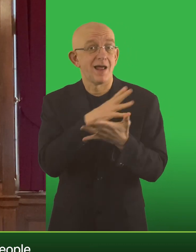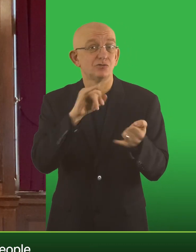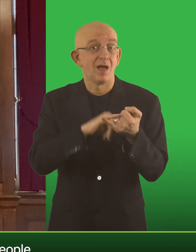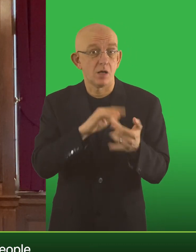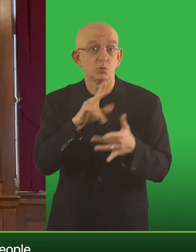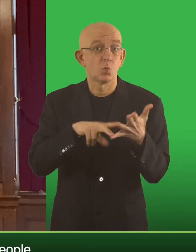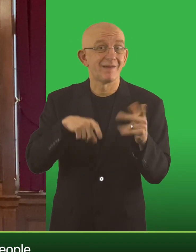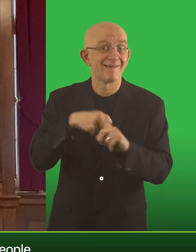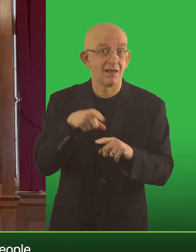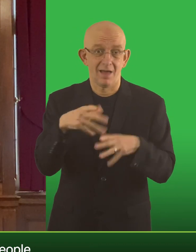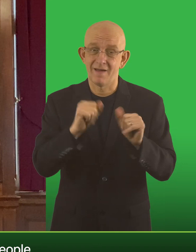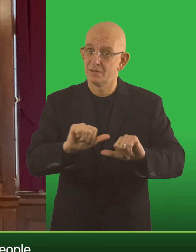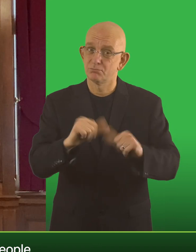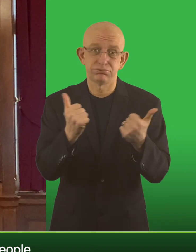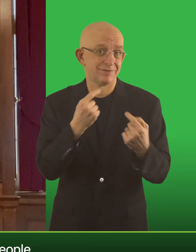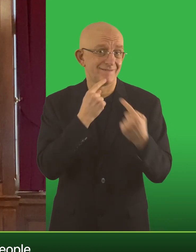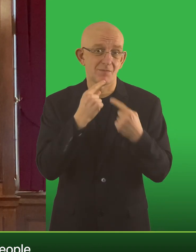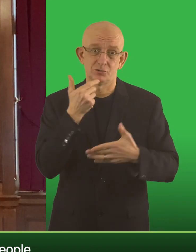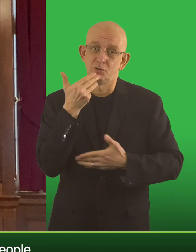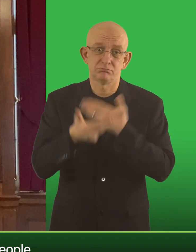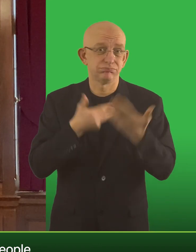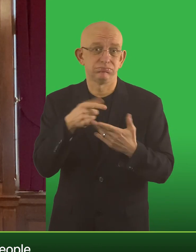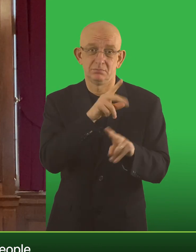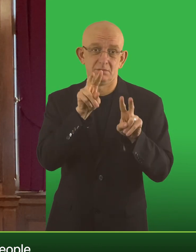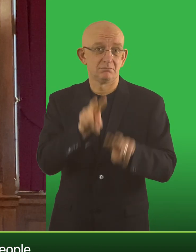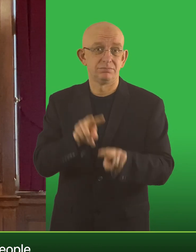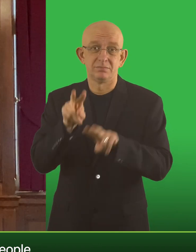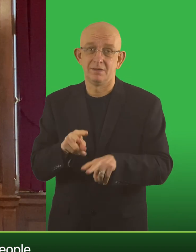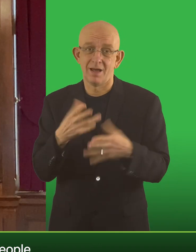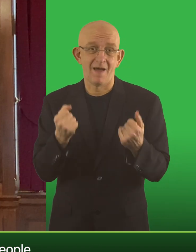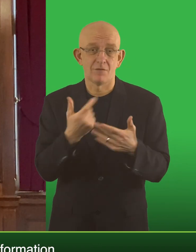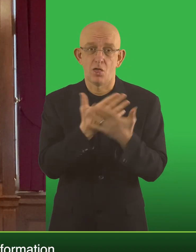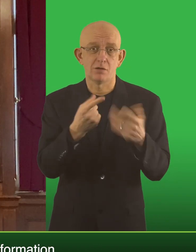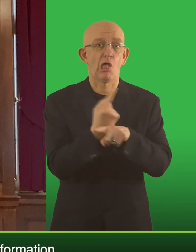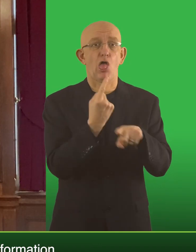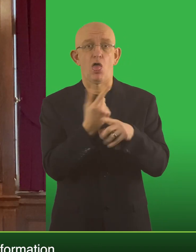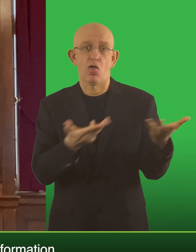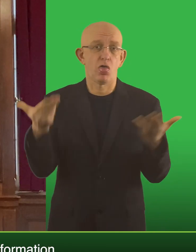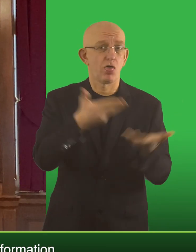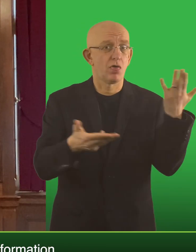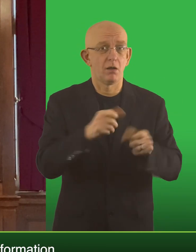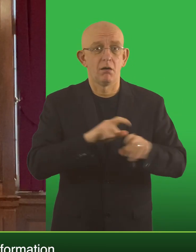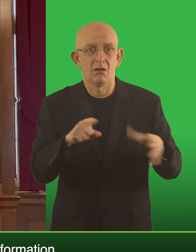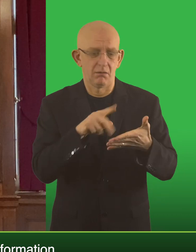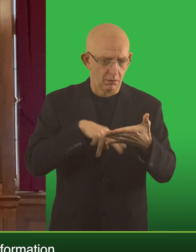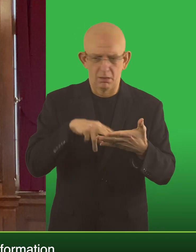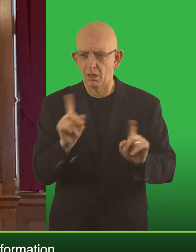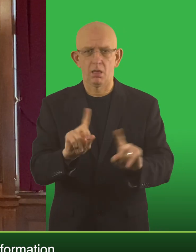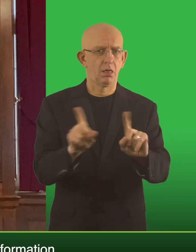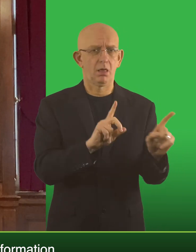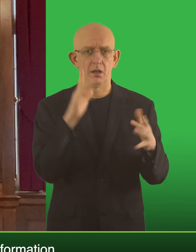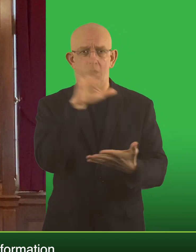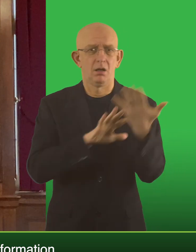look on gov.uk or nhs.uk websites for credible information. There's an awful lot of misinformation on